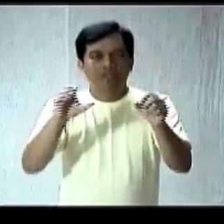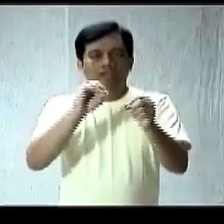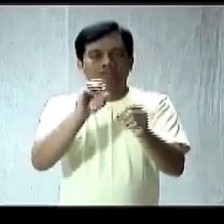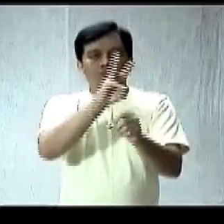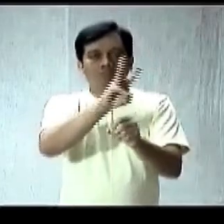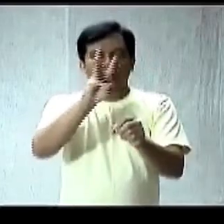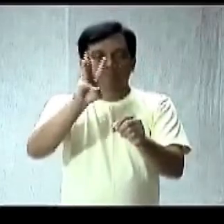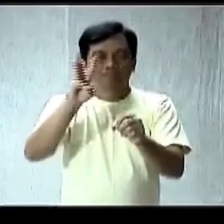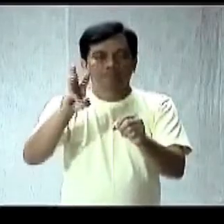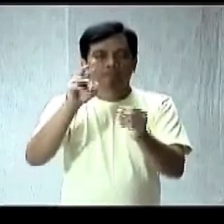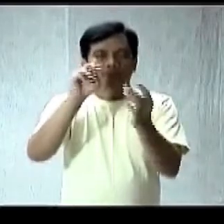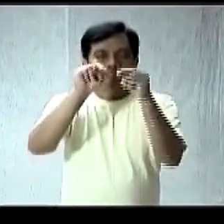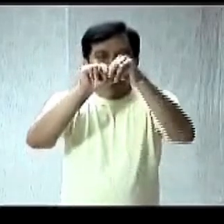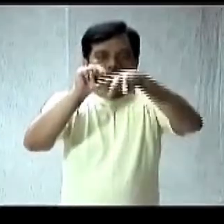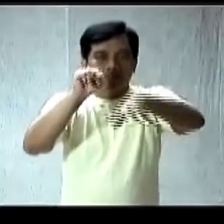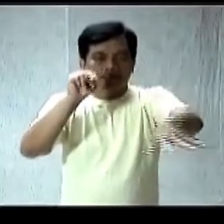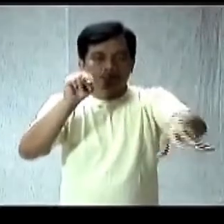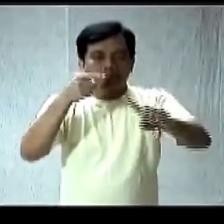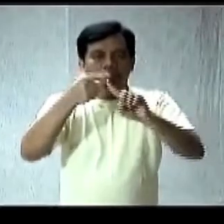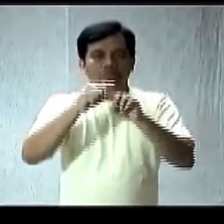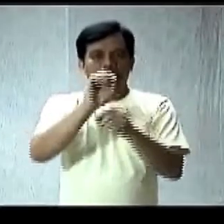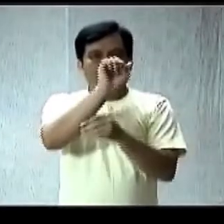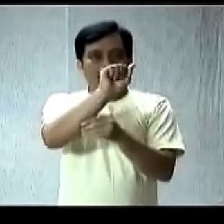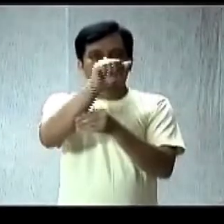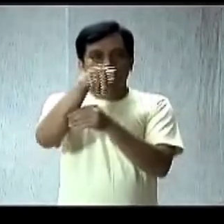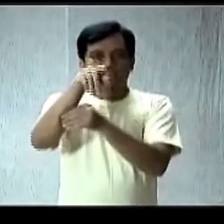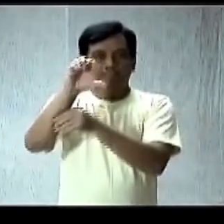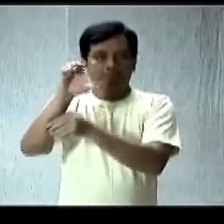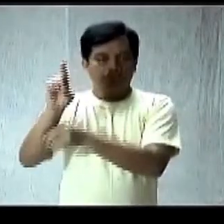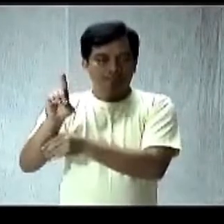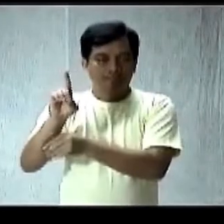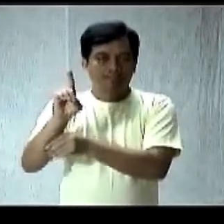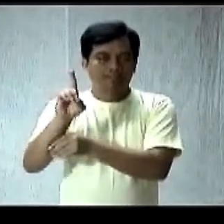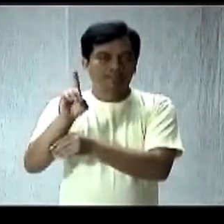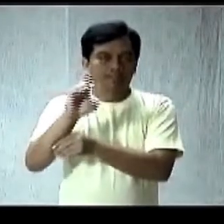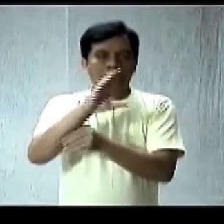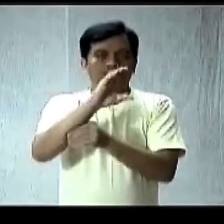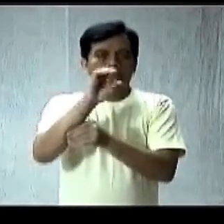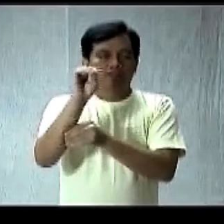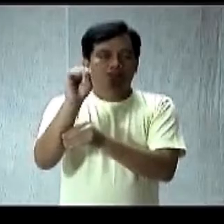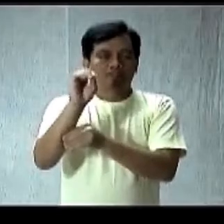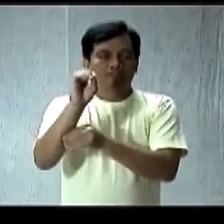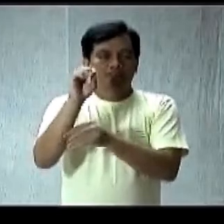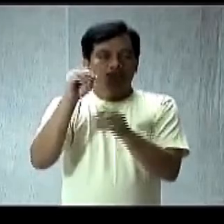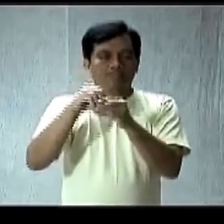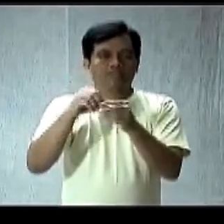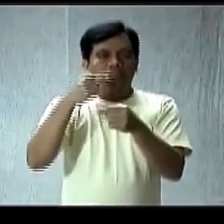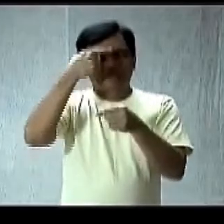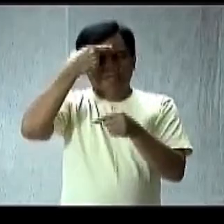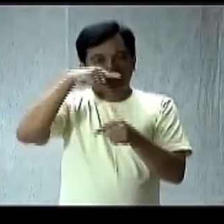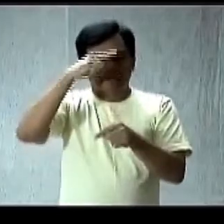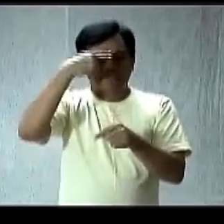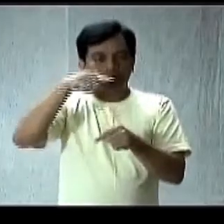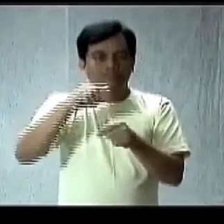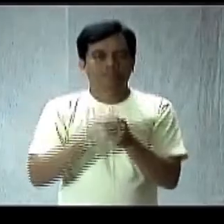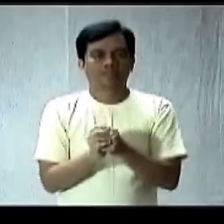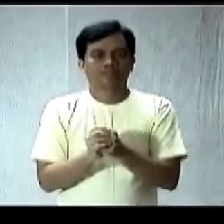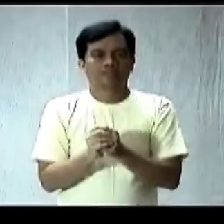and Web-Based Networking, by the Asia Pacific Development Center on Disability in Bangkok,